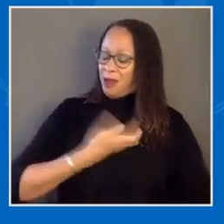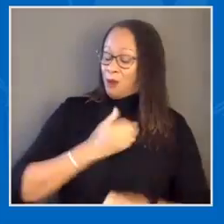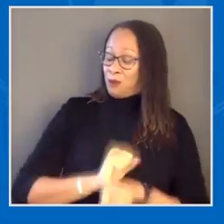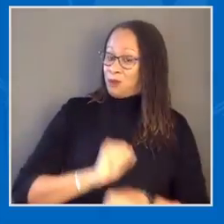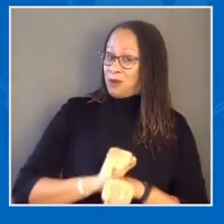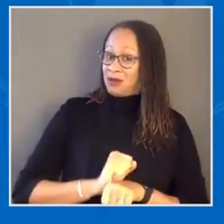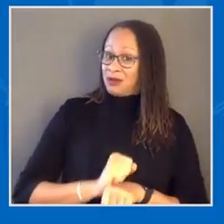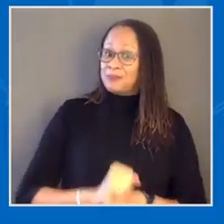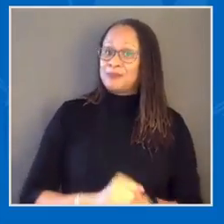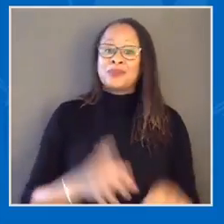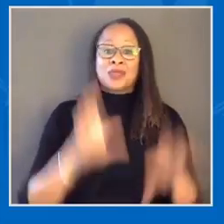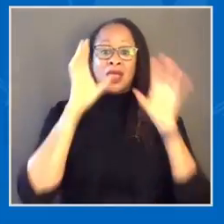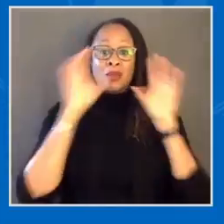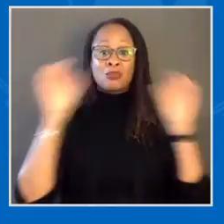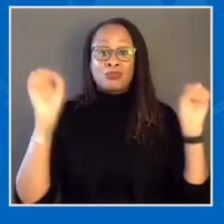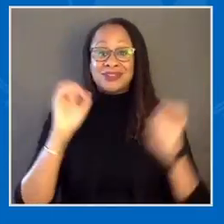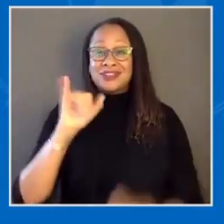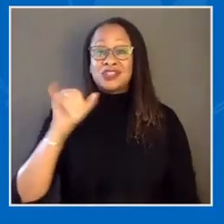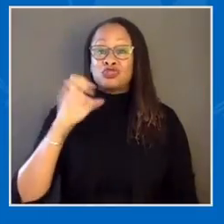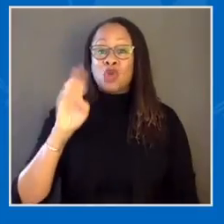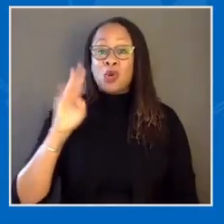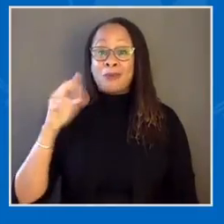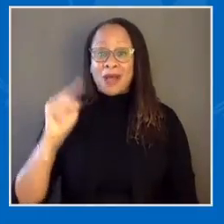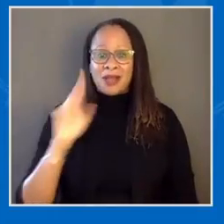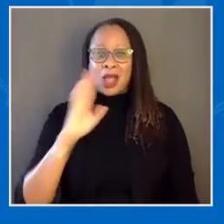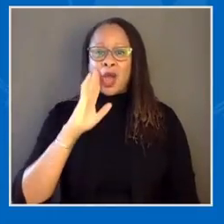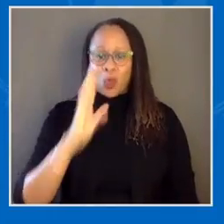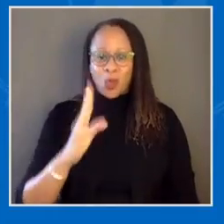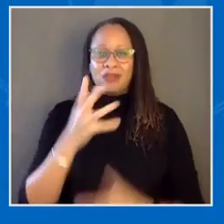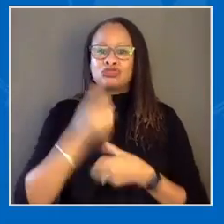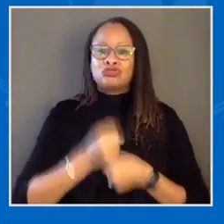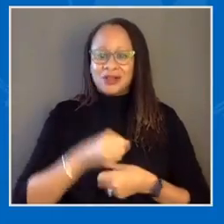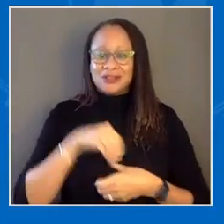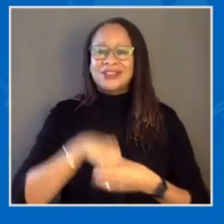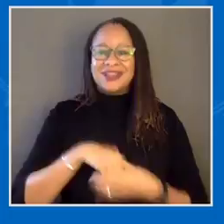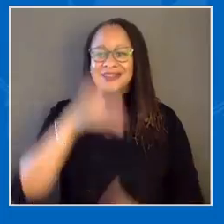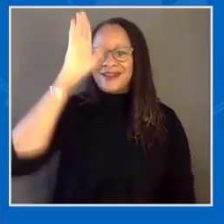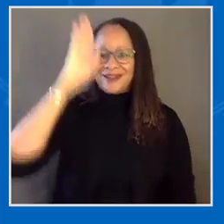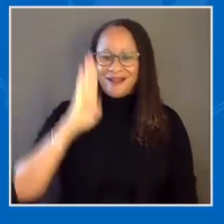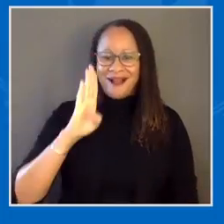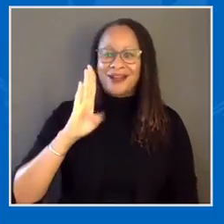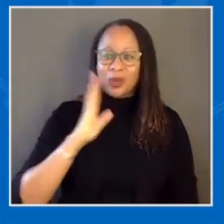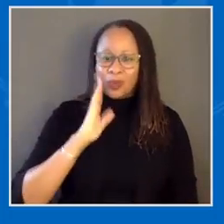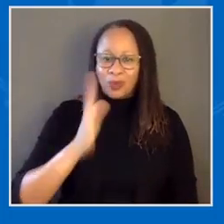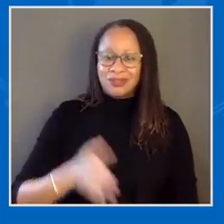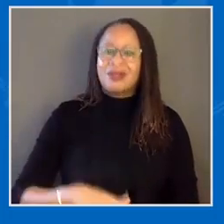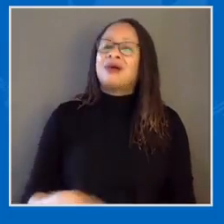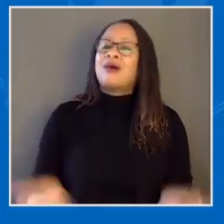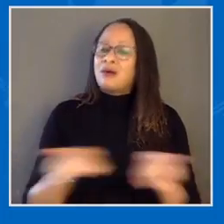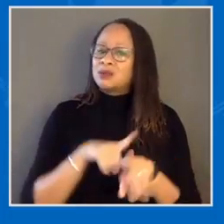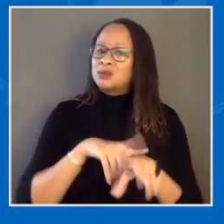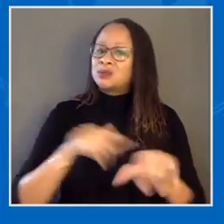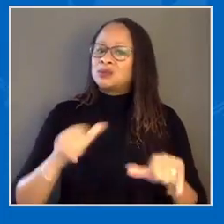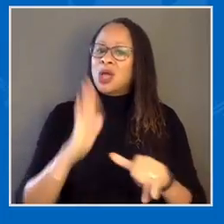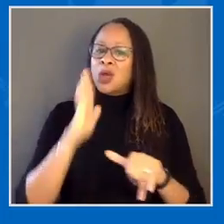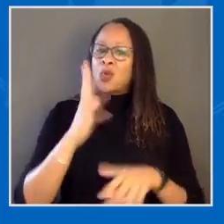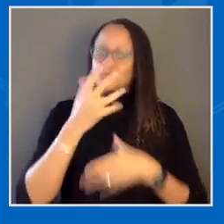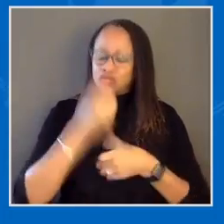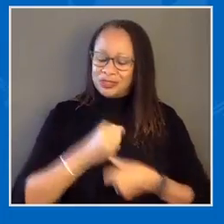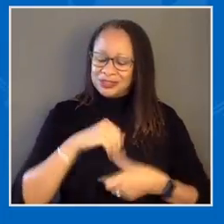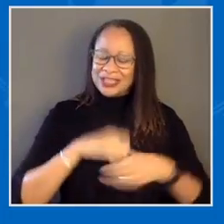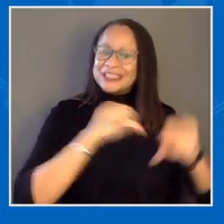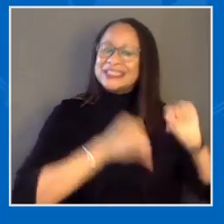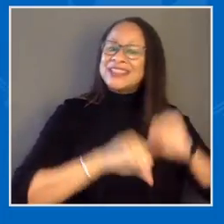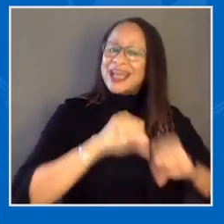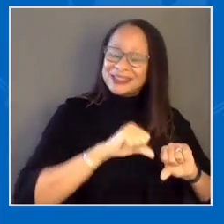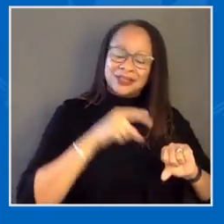Joe Biden will trust in God, and he will also trust in science to guide